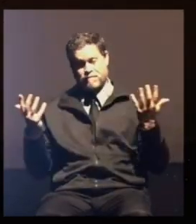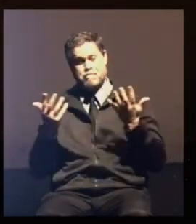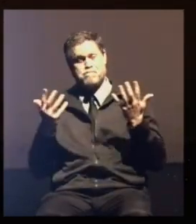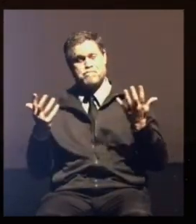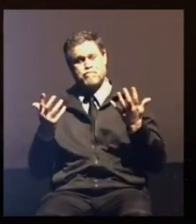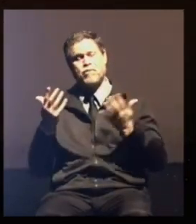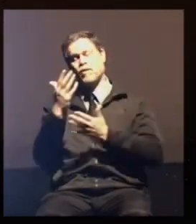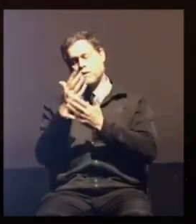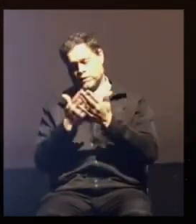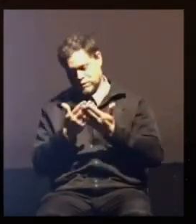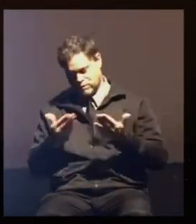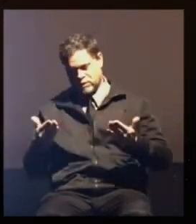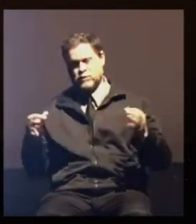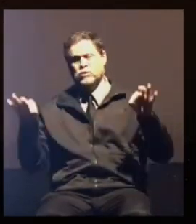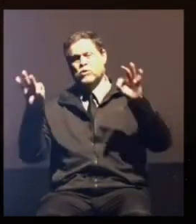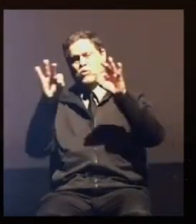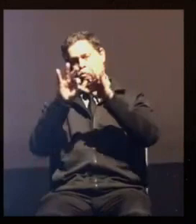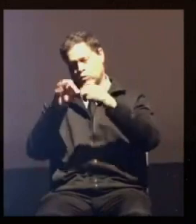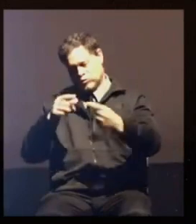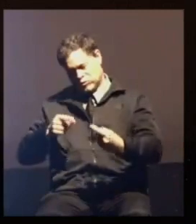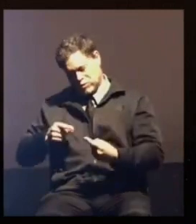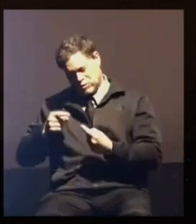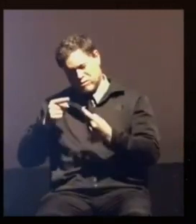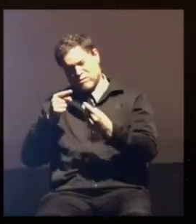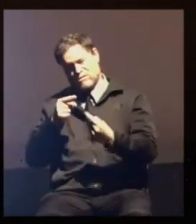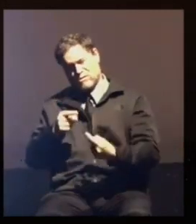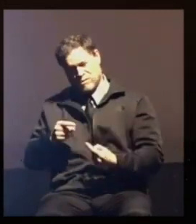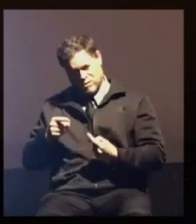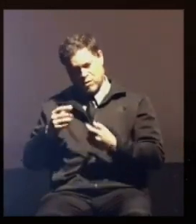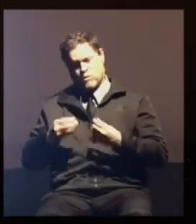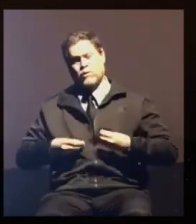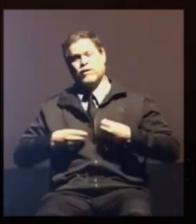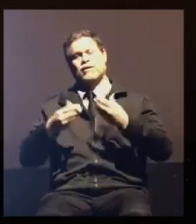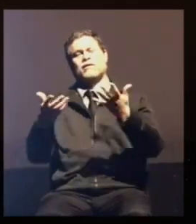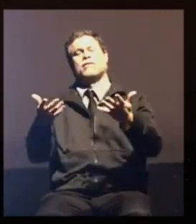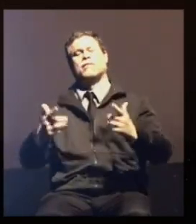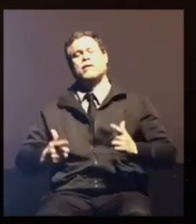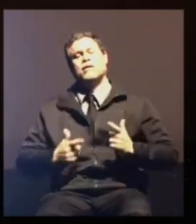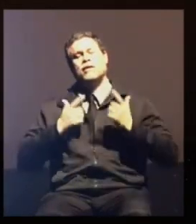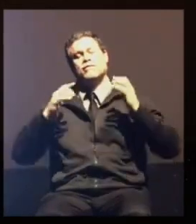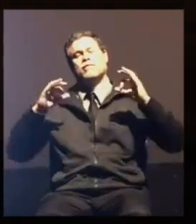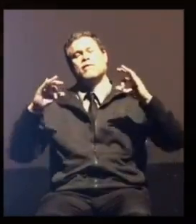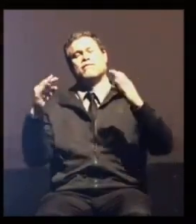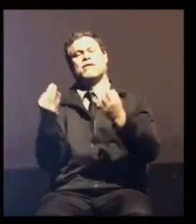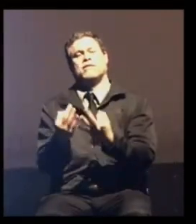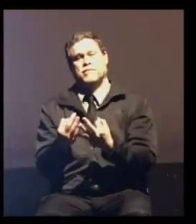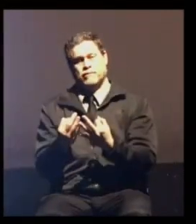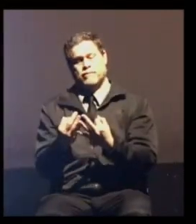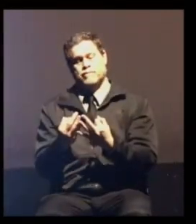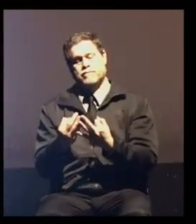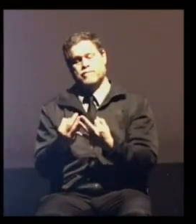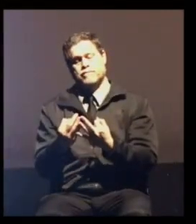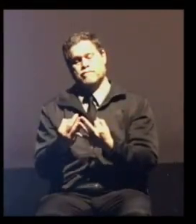Yes, some things are worth the struggle. I will give my life for my family.